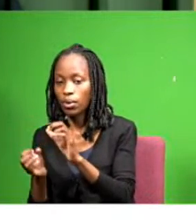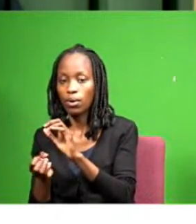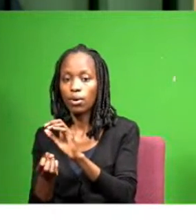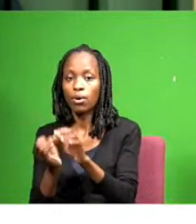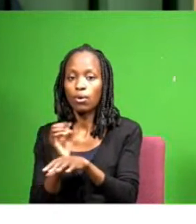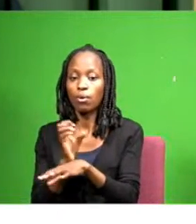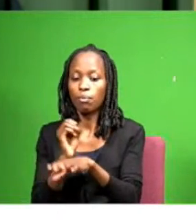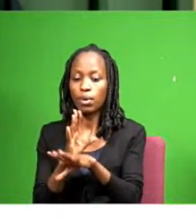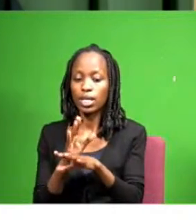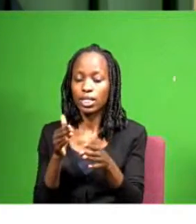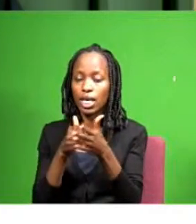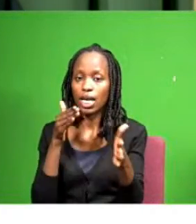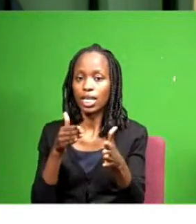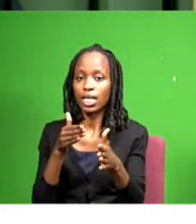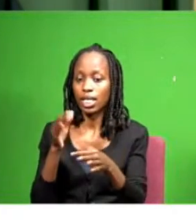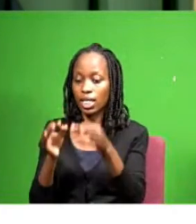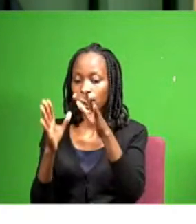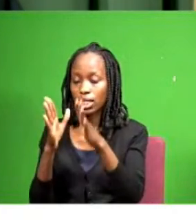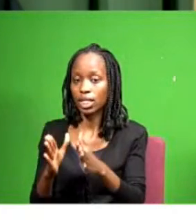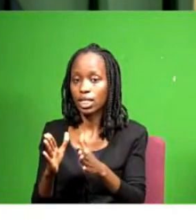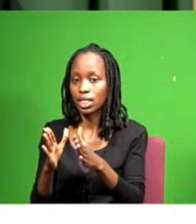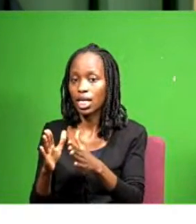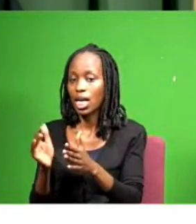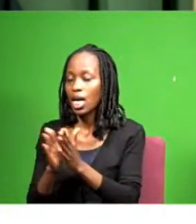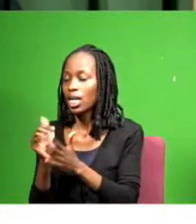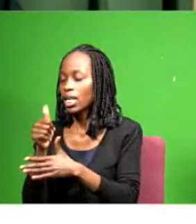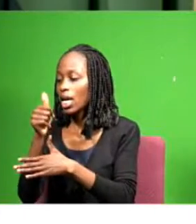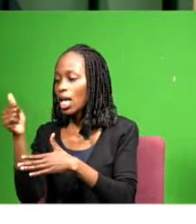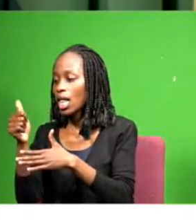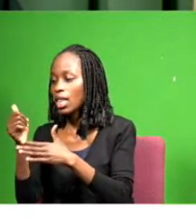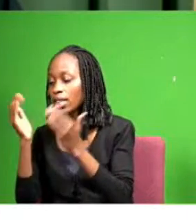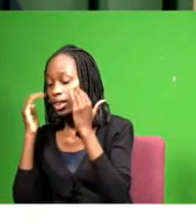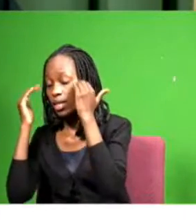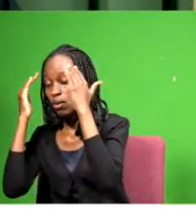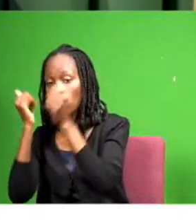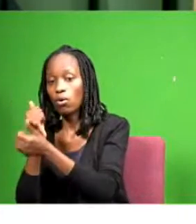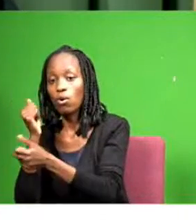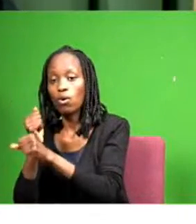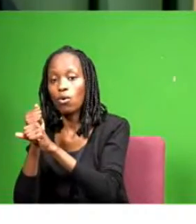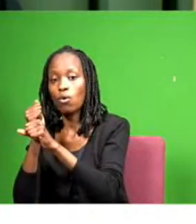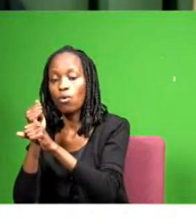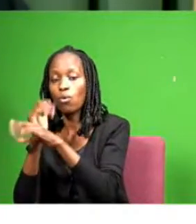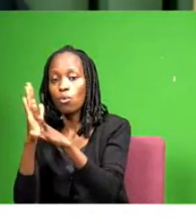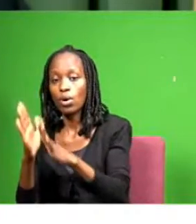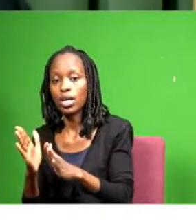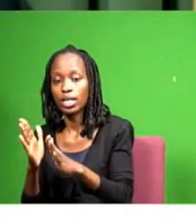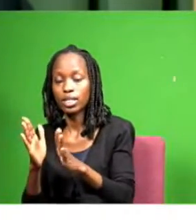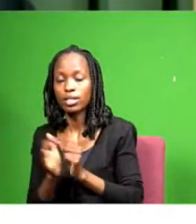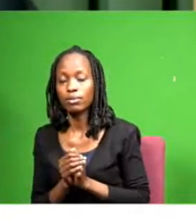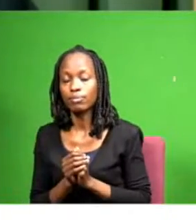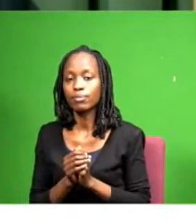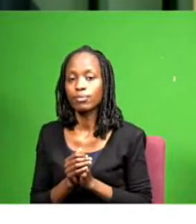judges, registrars, magistrates, and other judicial officers and other staff of the judiciary.